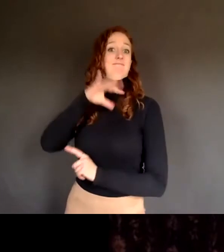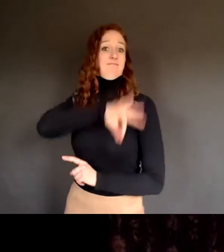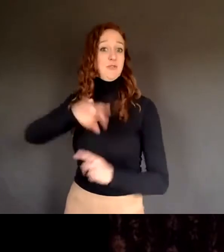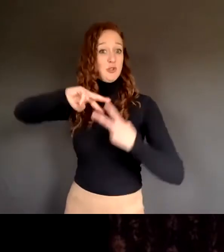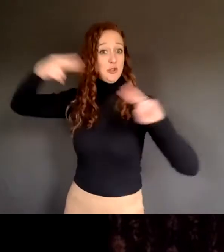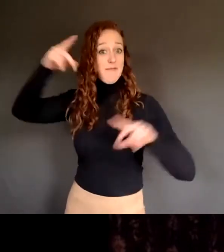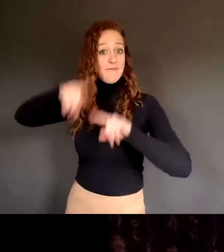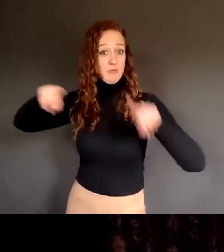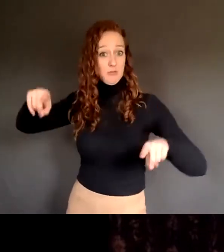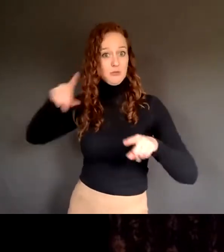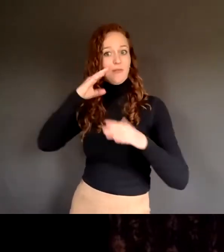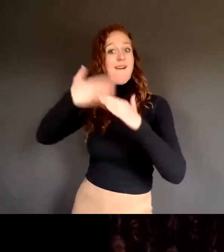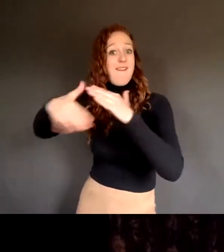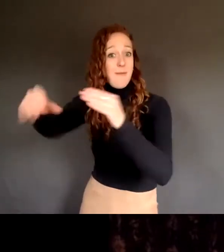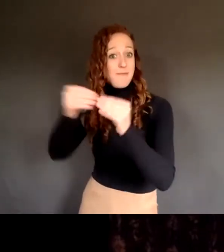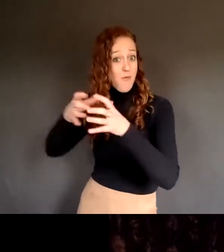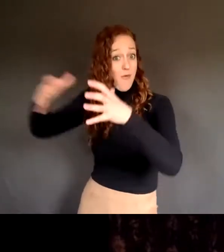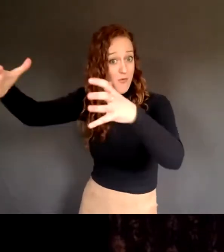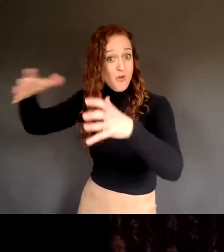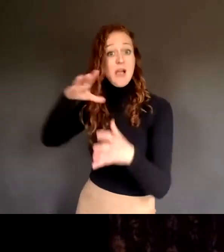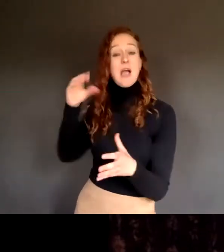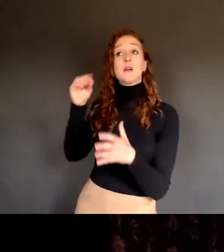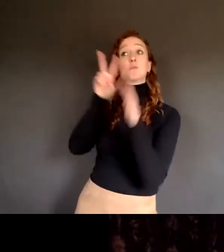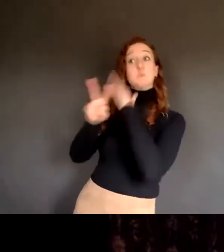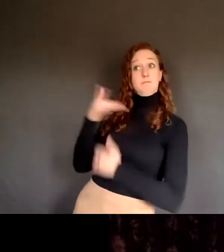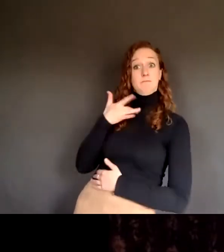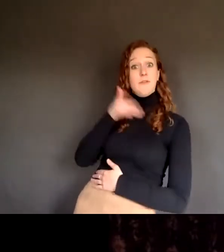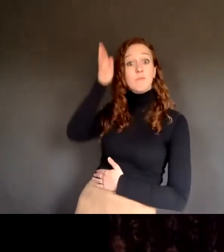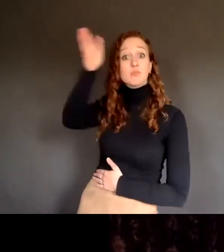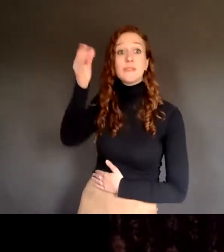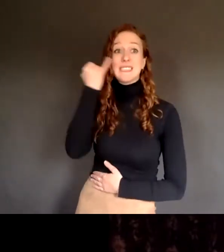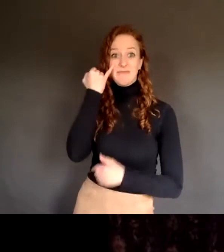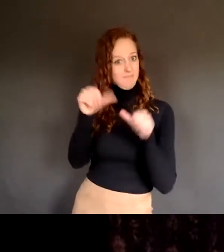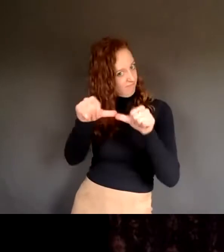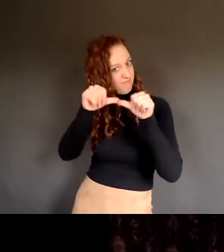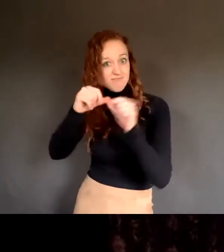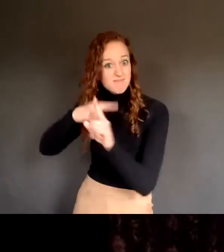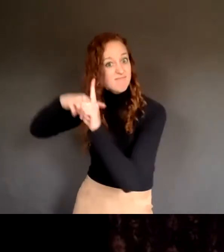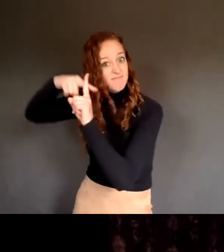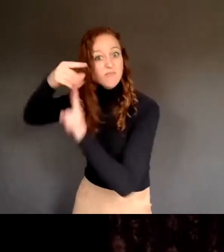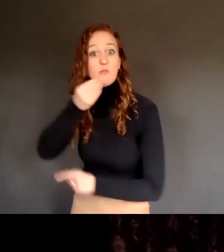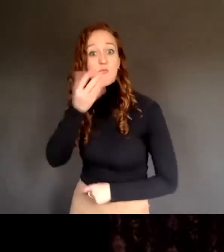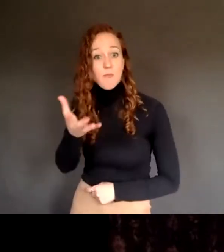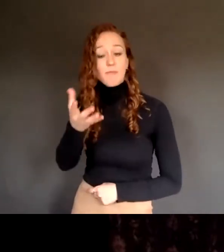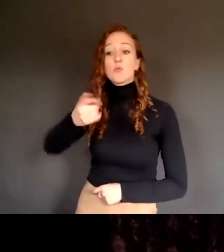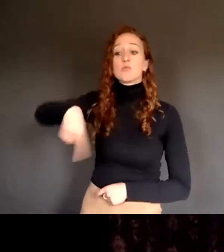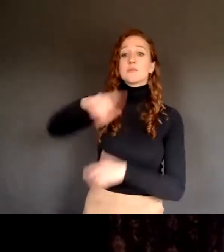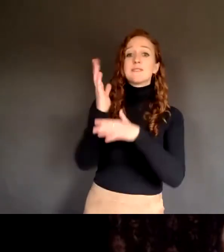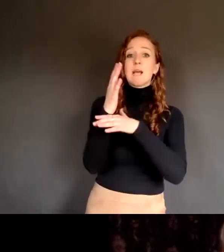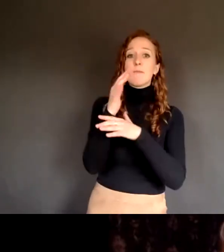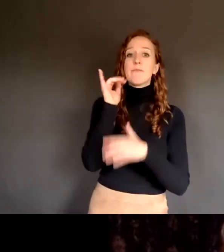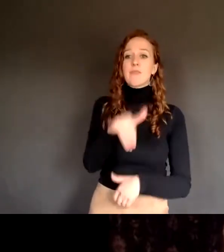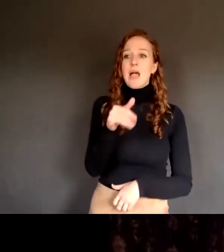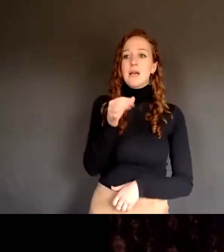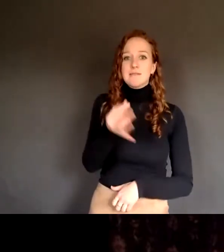like variations in DNA change or genetic changes, but to be able to assess those genetic variations over time.